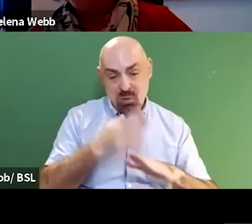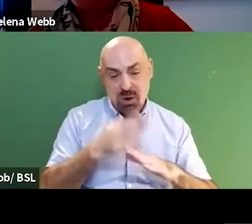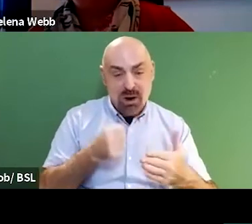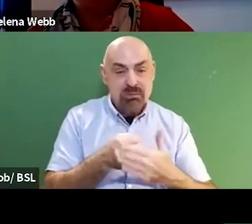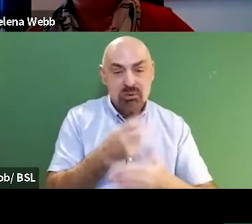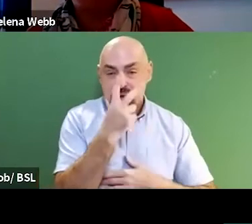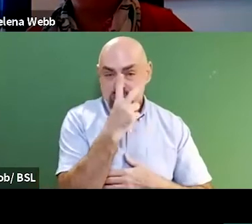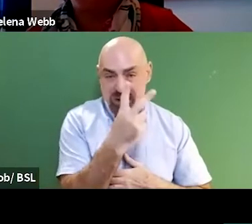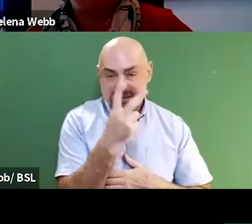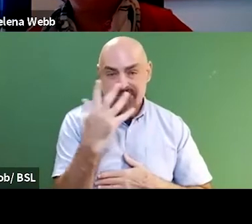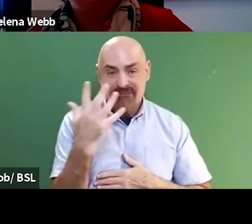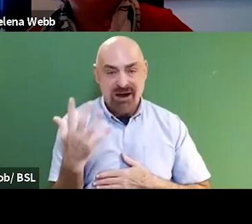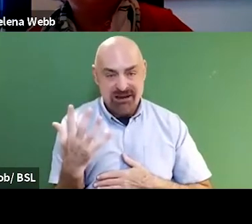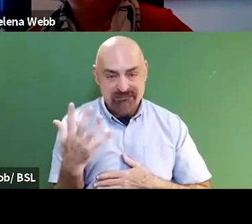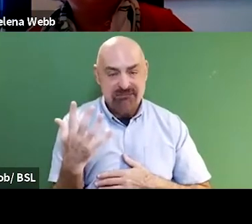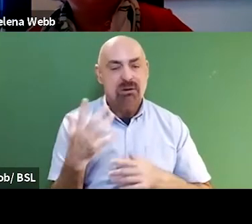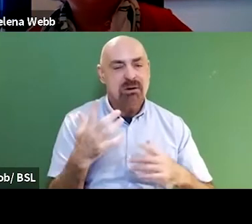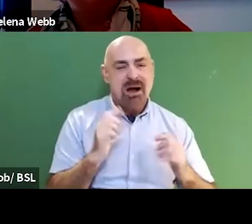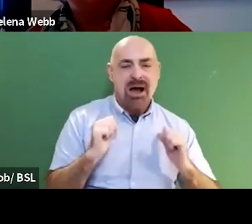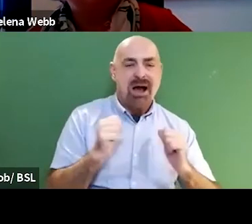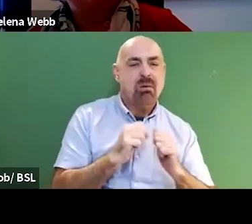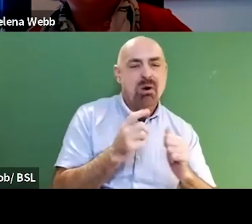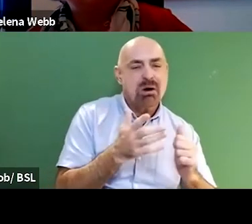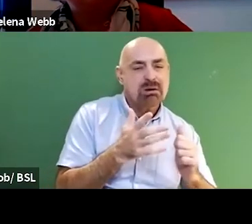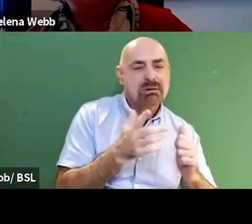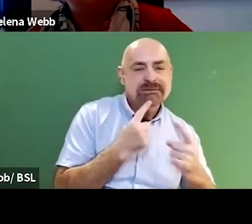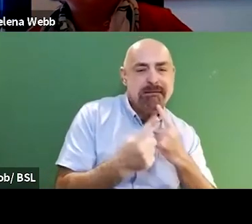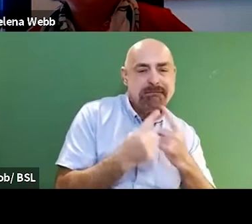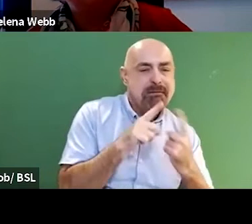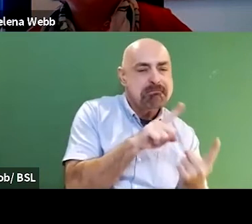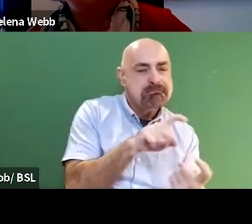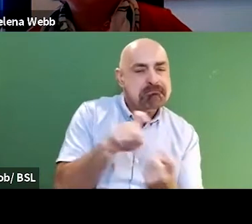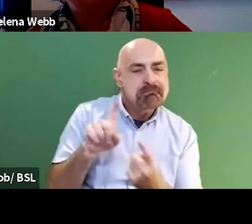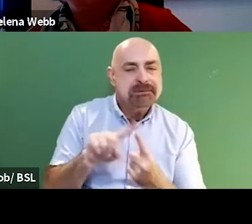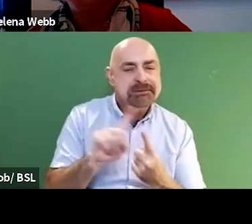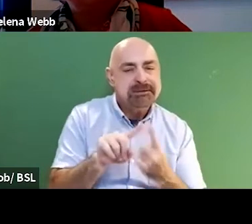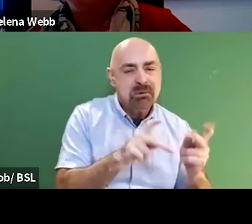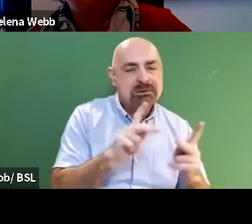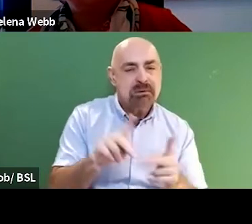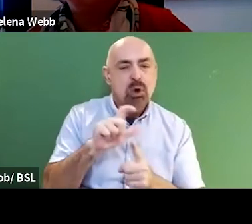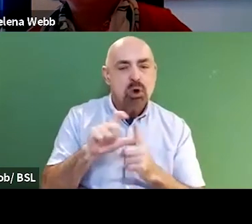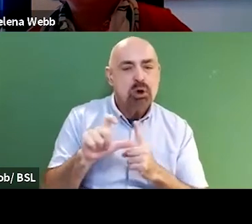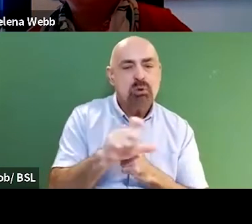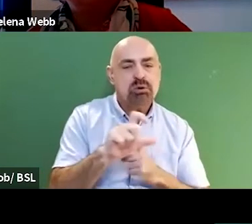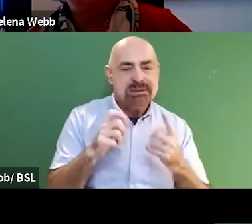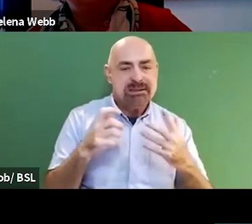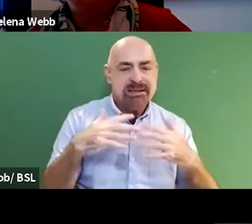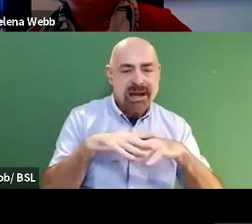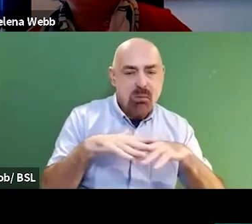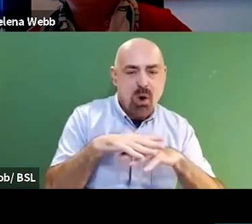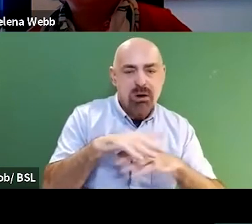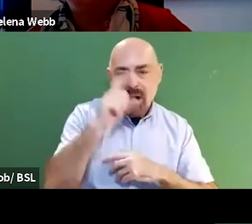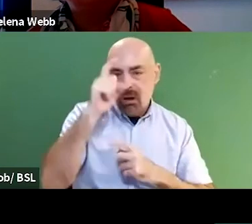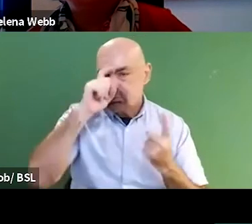a range of data sources to work with, including things like community network profiles, Healthy